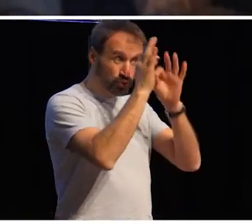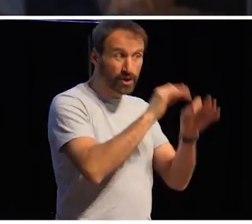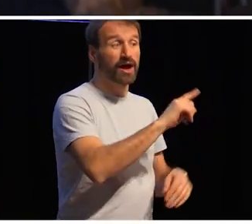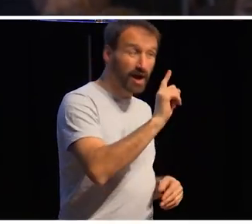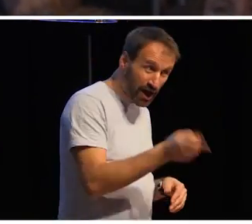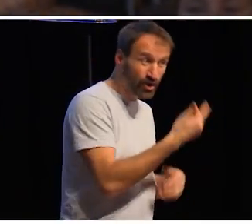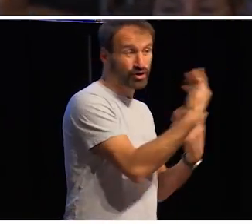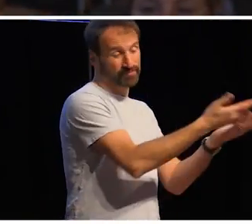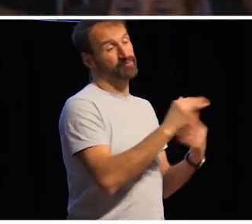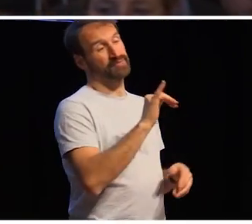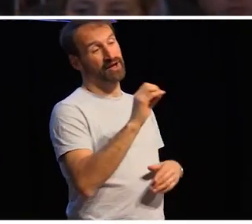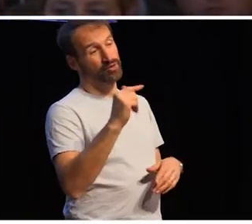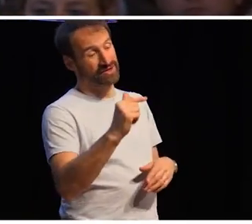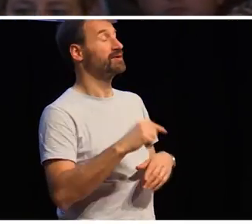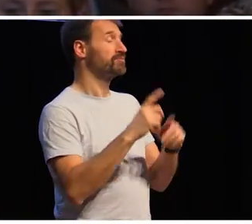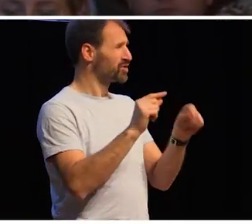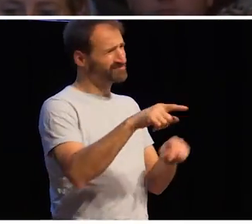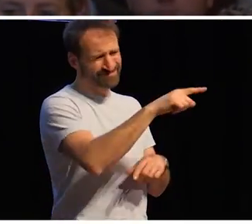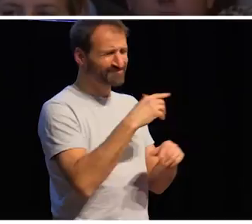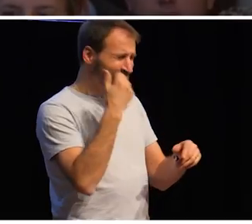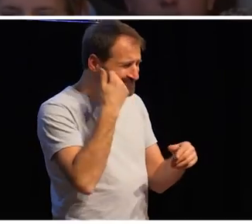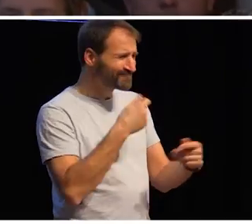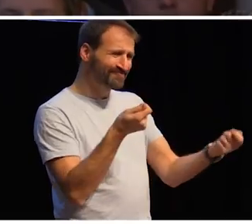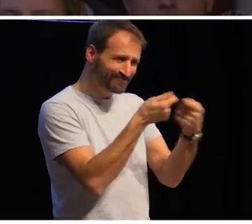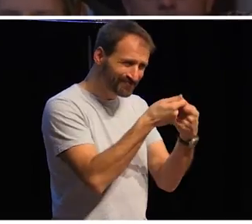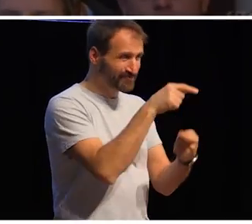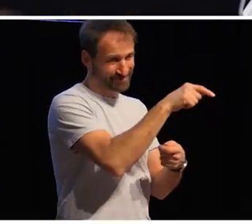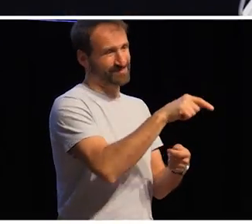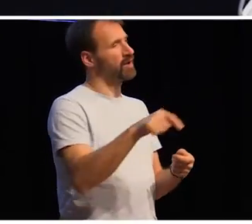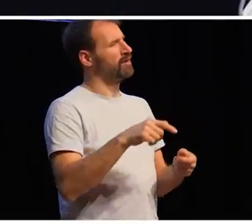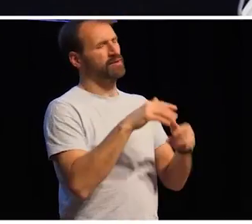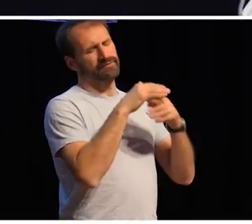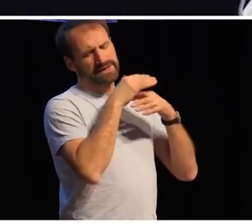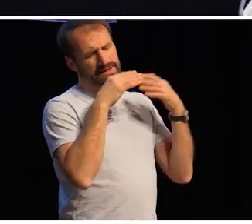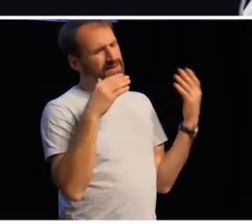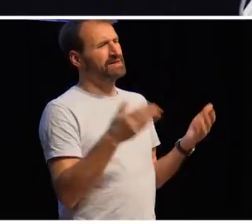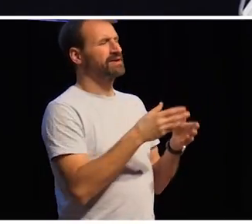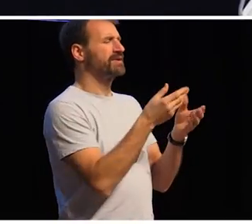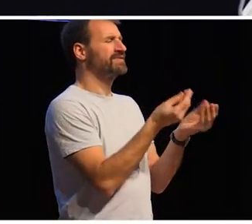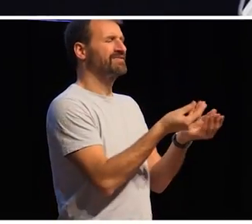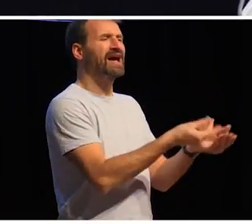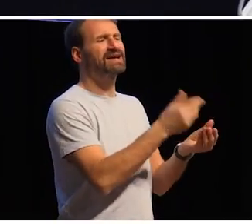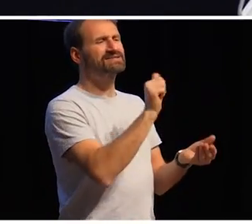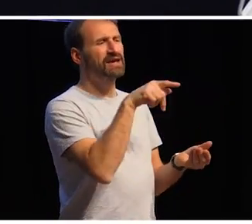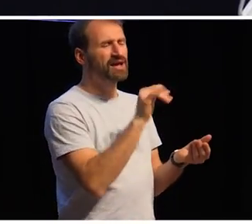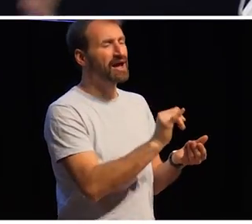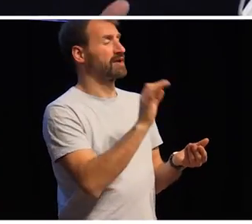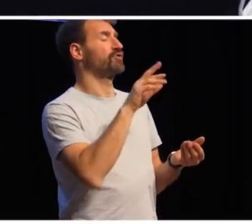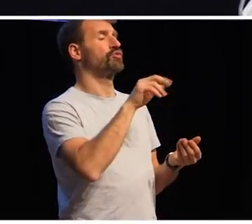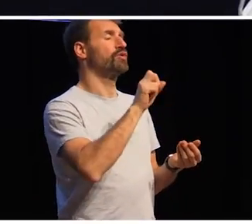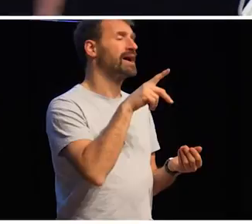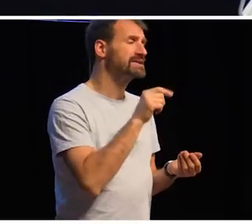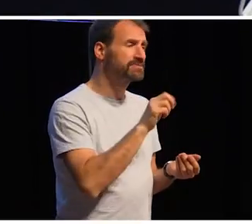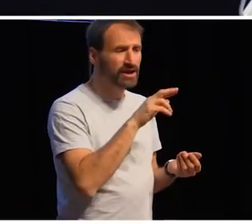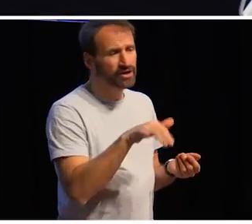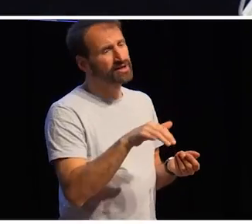So I highly recommend you to connect with these. And they have lots of device APIs for Raspberry Pi or Arduino